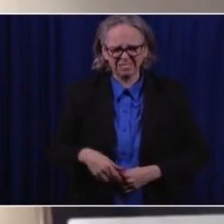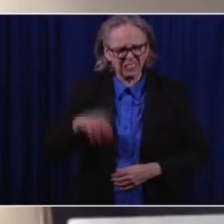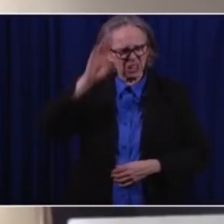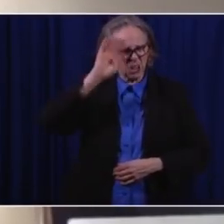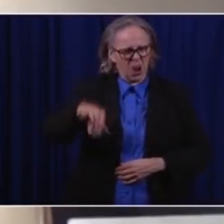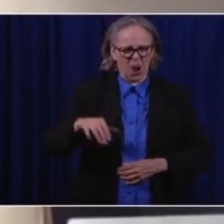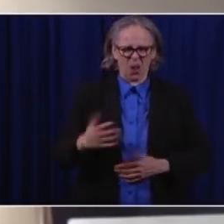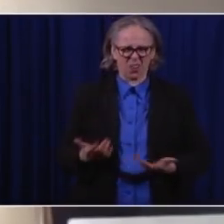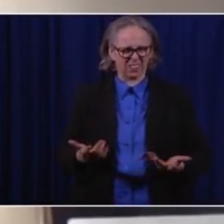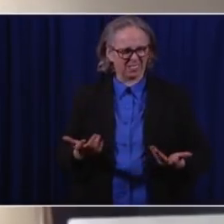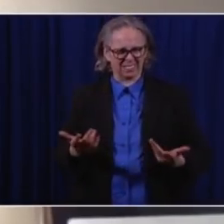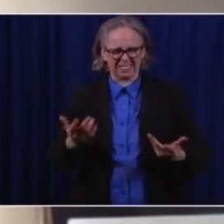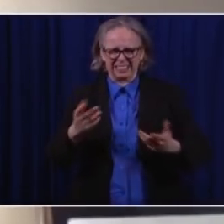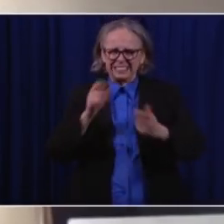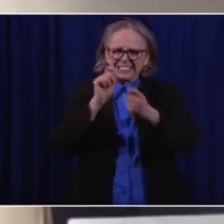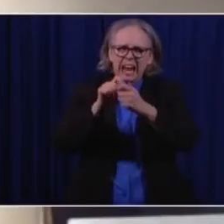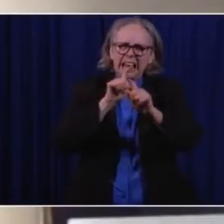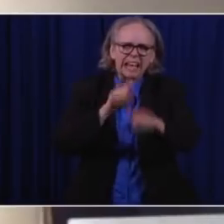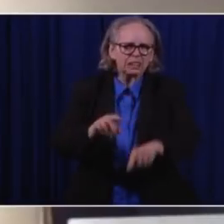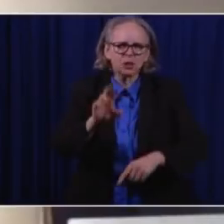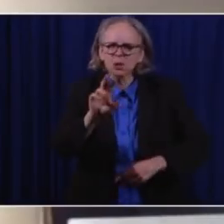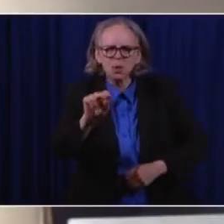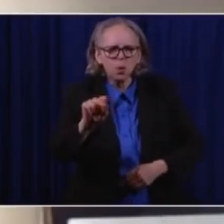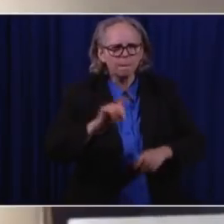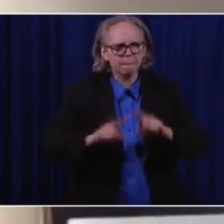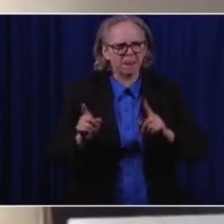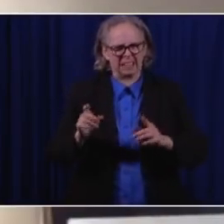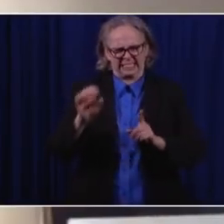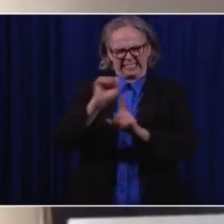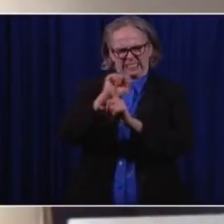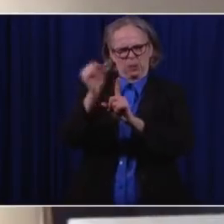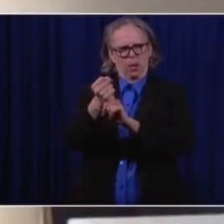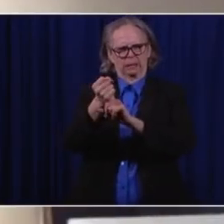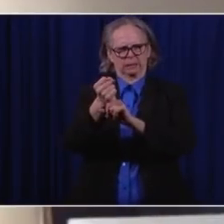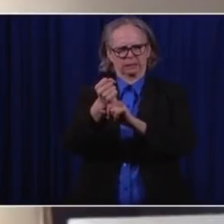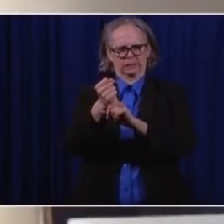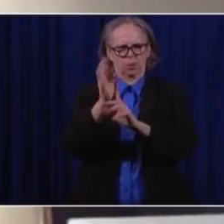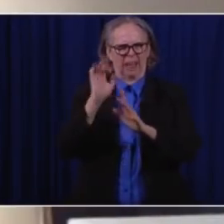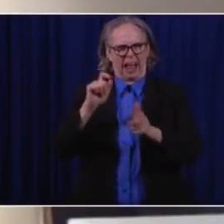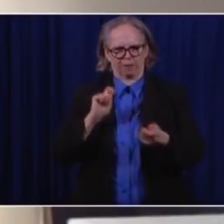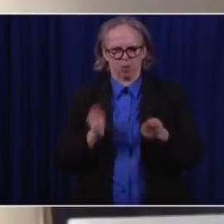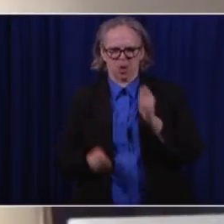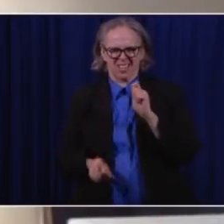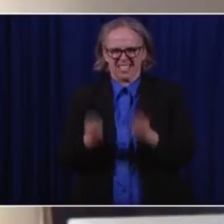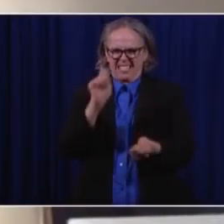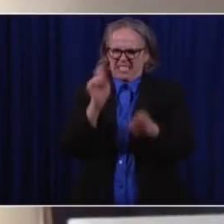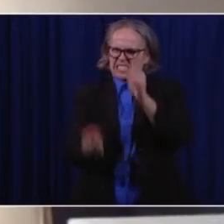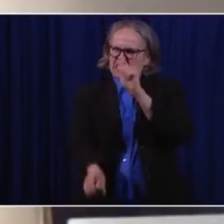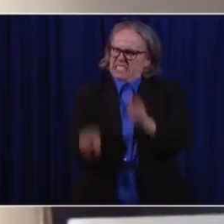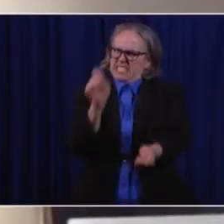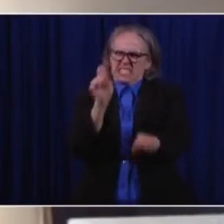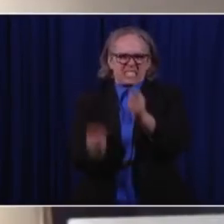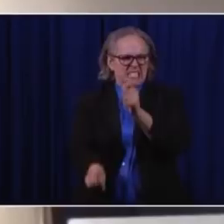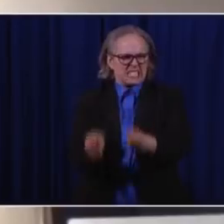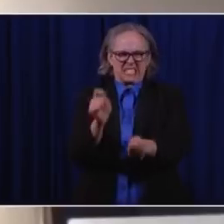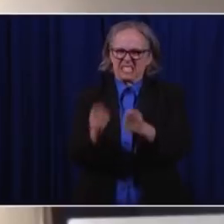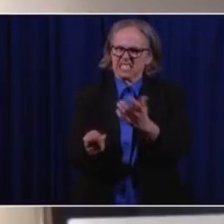a fluid situation that we make those determinations really as we go along and watch the situation